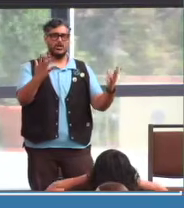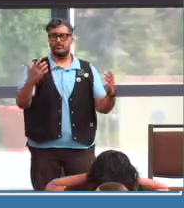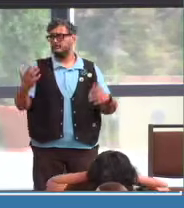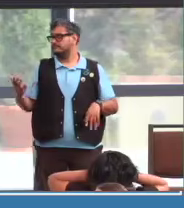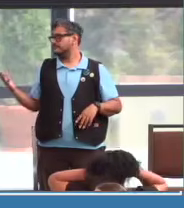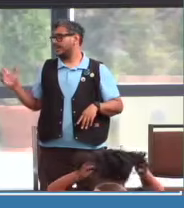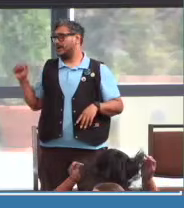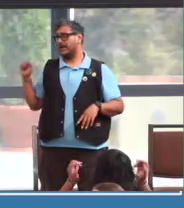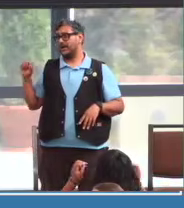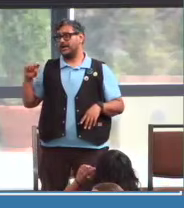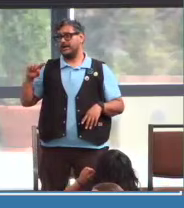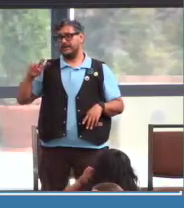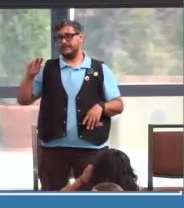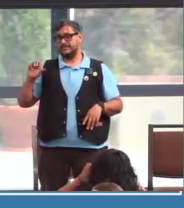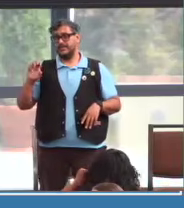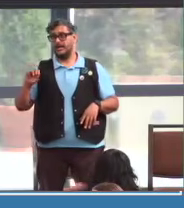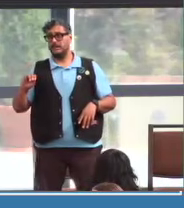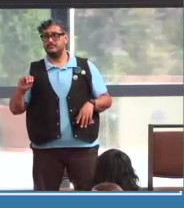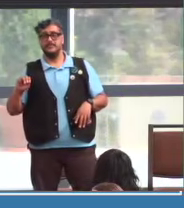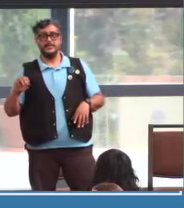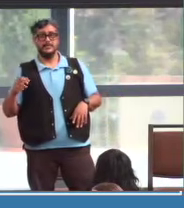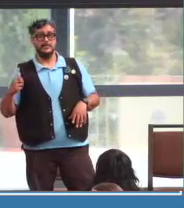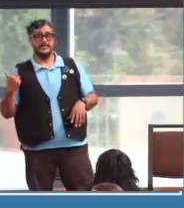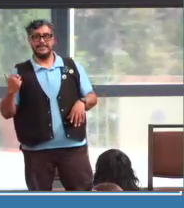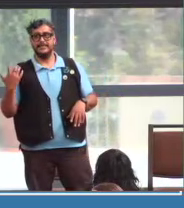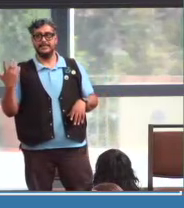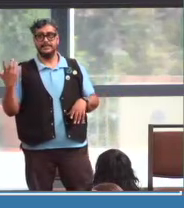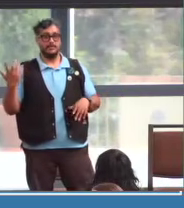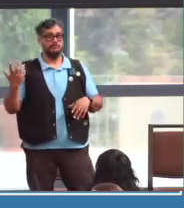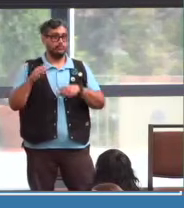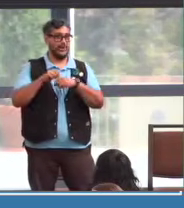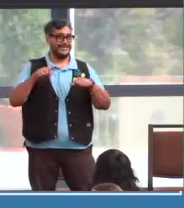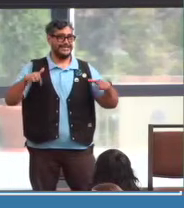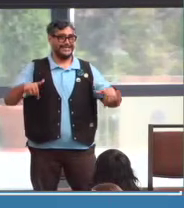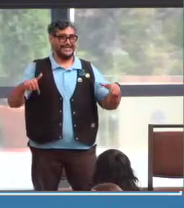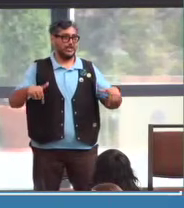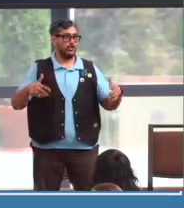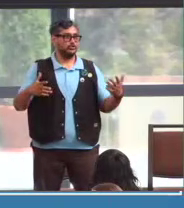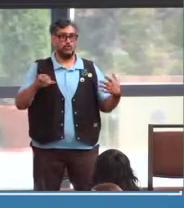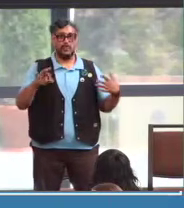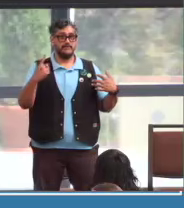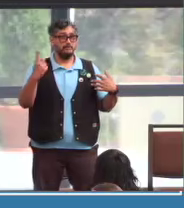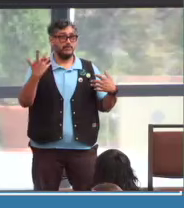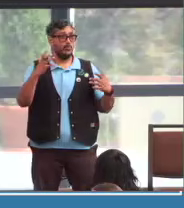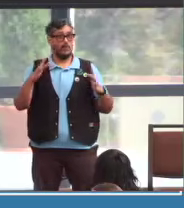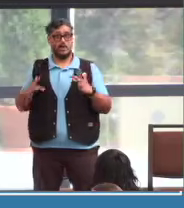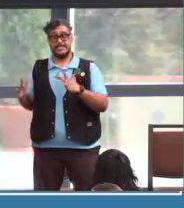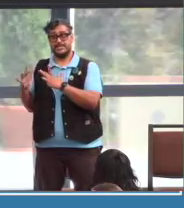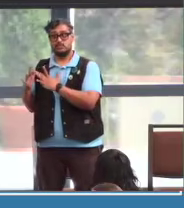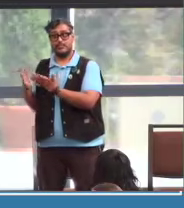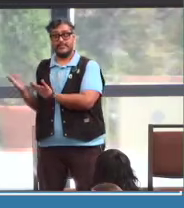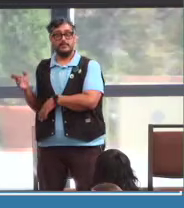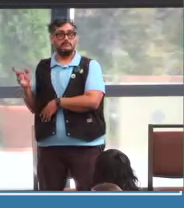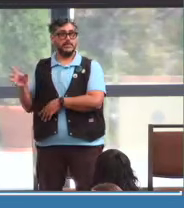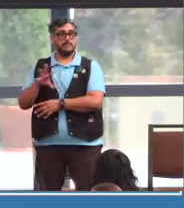Dr. Azzam, as the other doctors that spoke, you know, practice here. And so if anybody wants to be in touch with him, he's